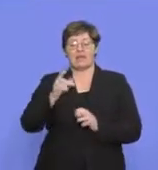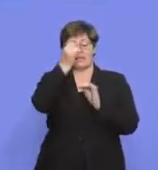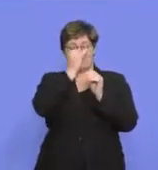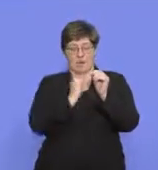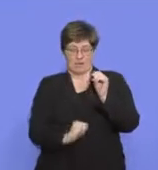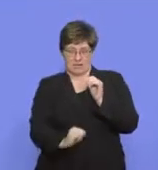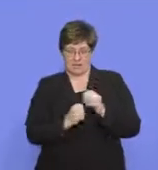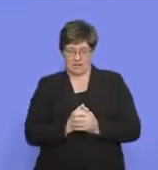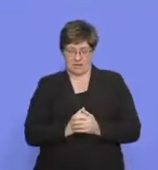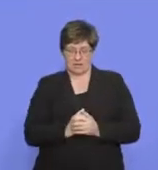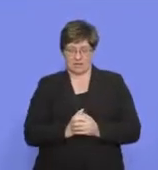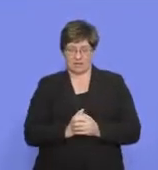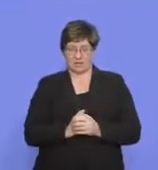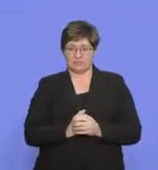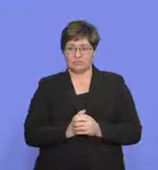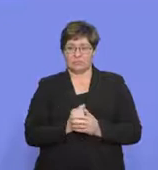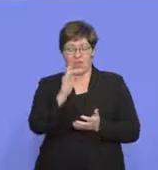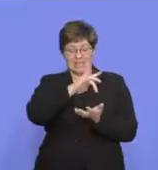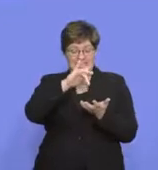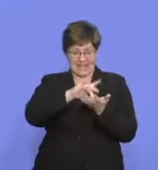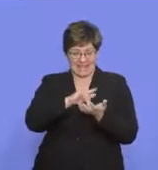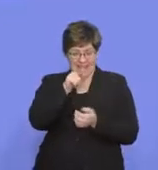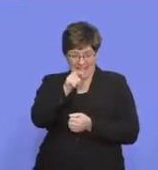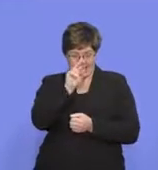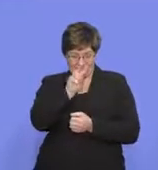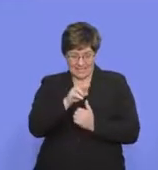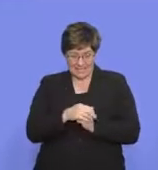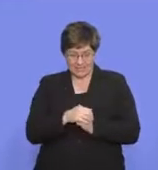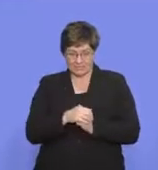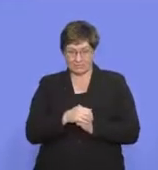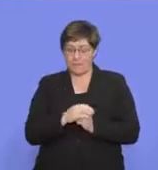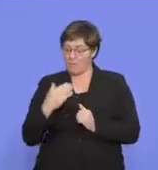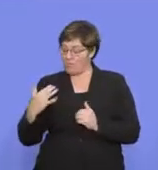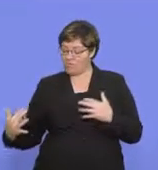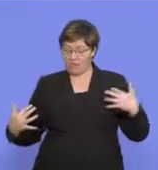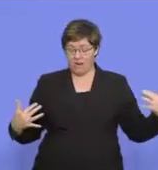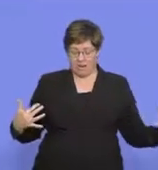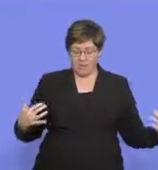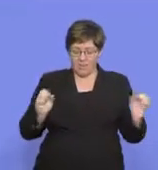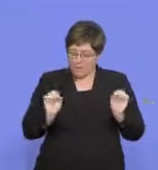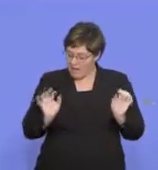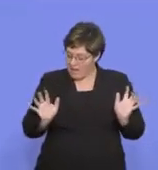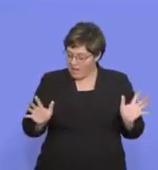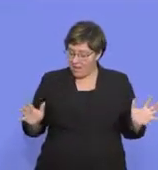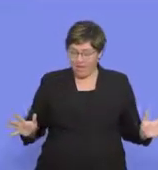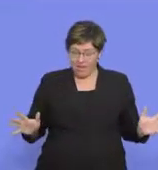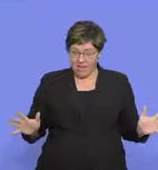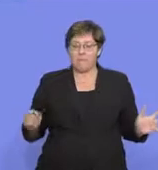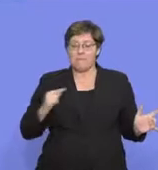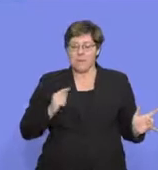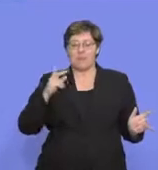system. Remember, center, Mr. Fenter. This spidery thing's coming out here, these little lines here, that is your